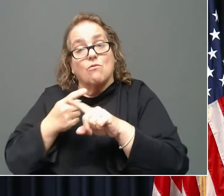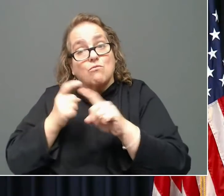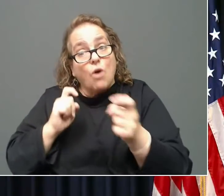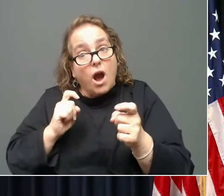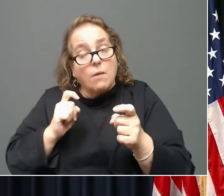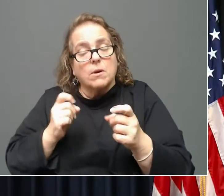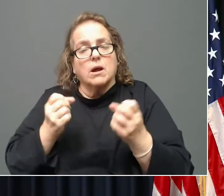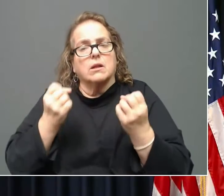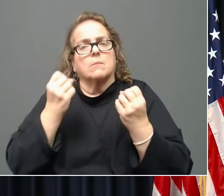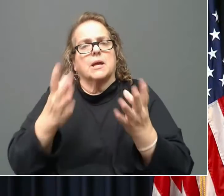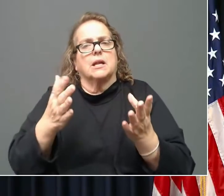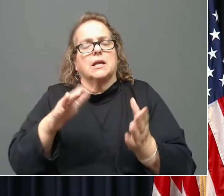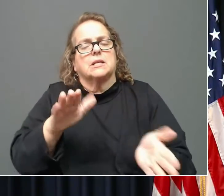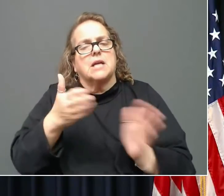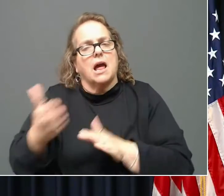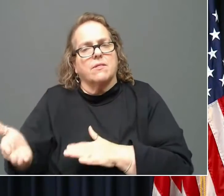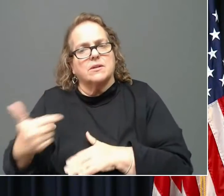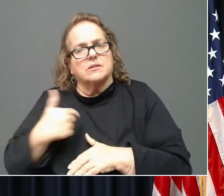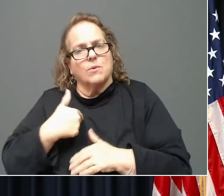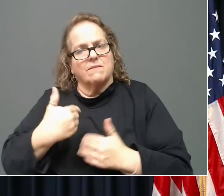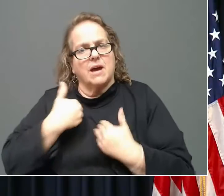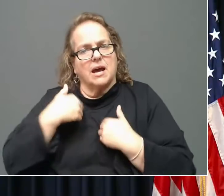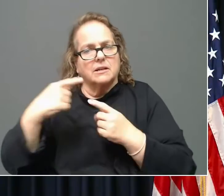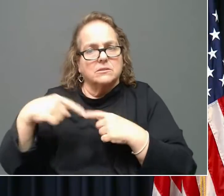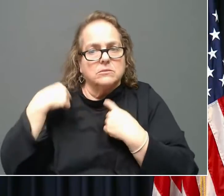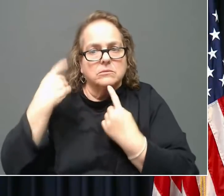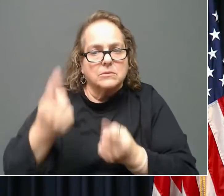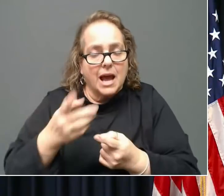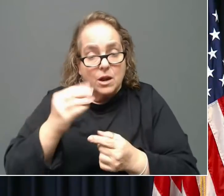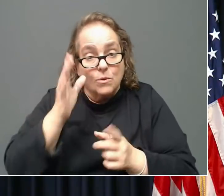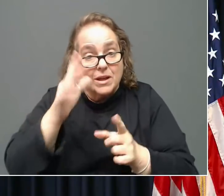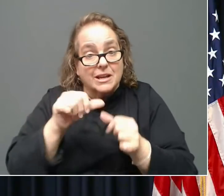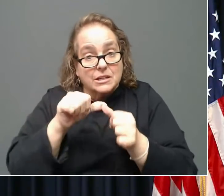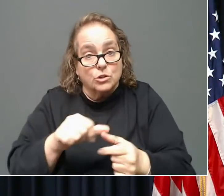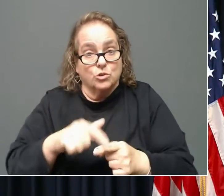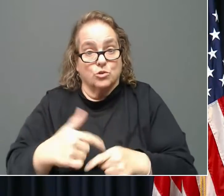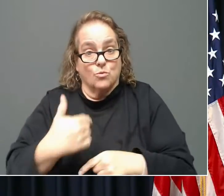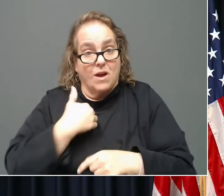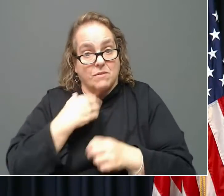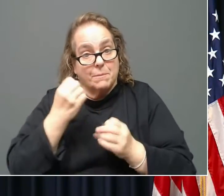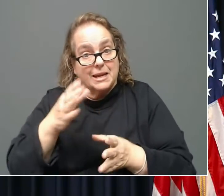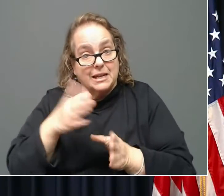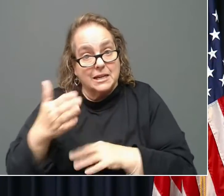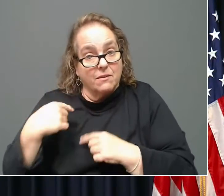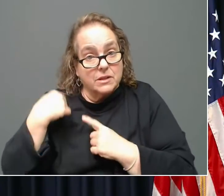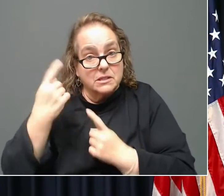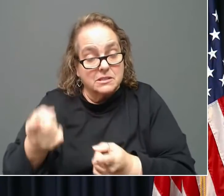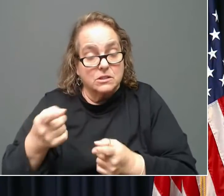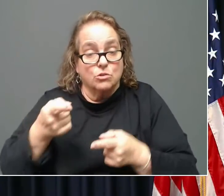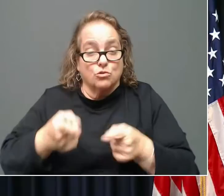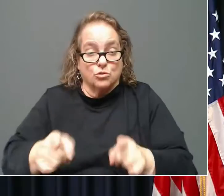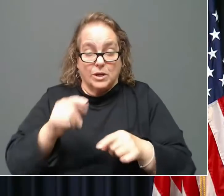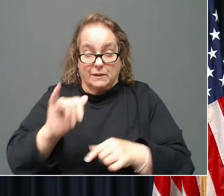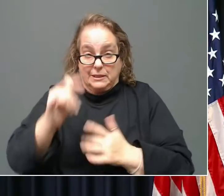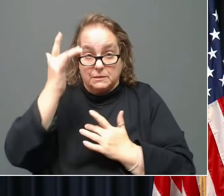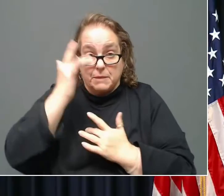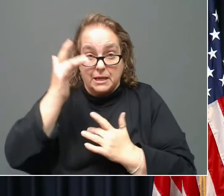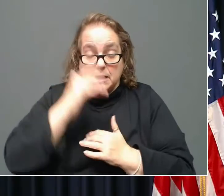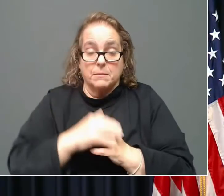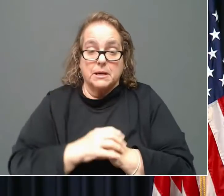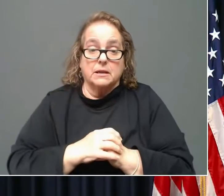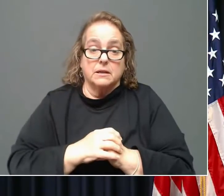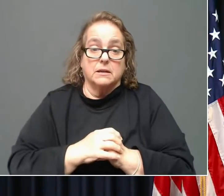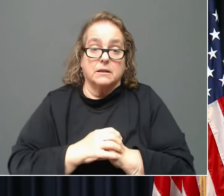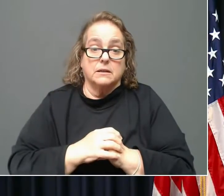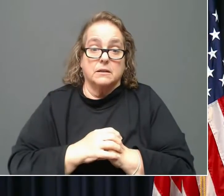we have and are going to continue to experience in this pandemic. And we are